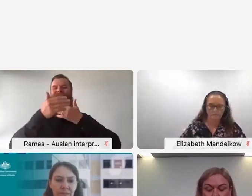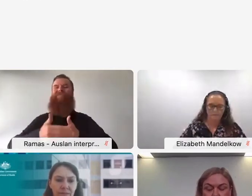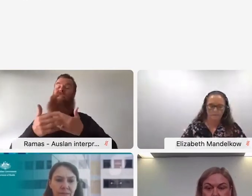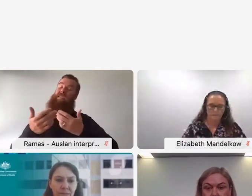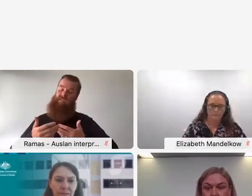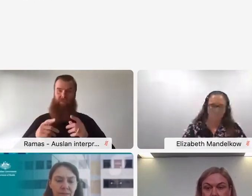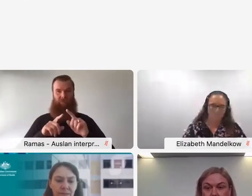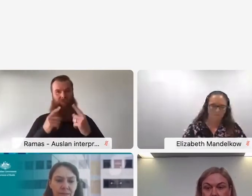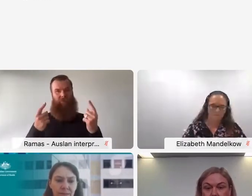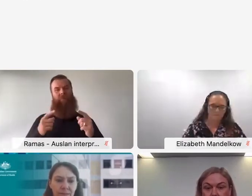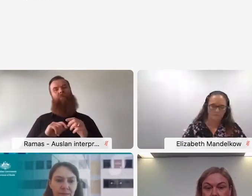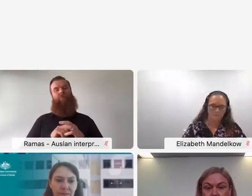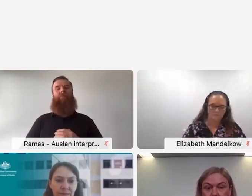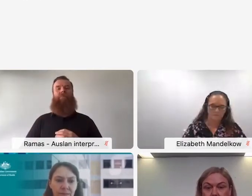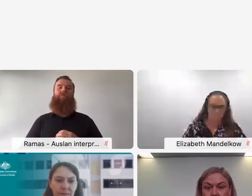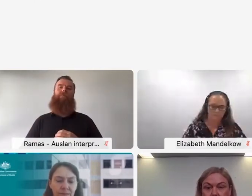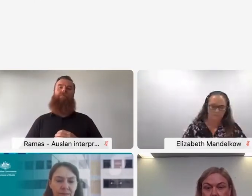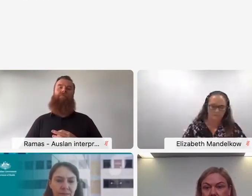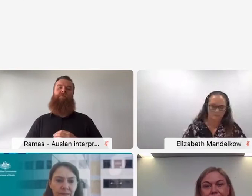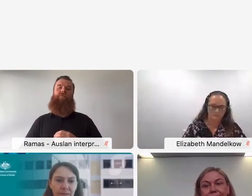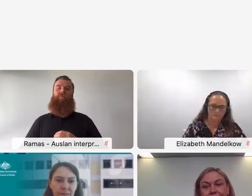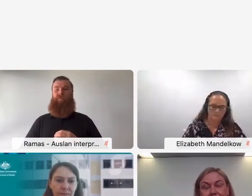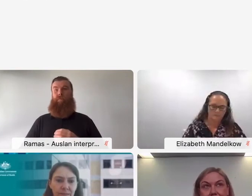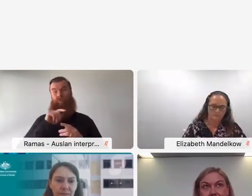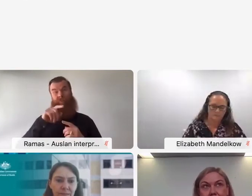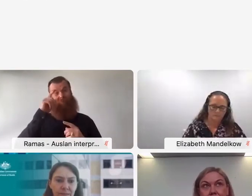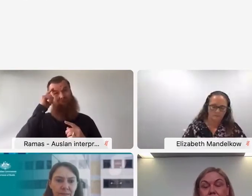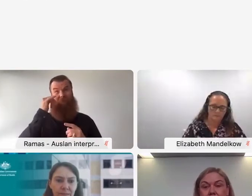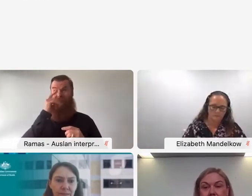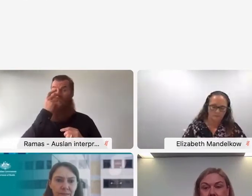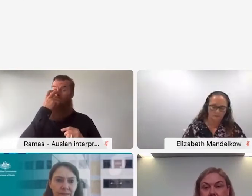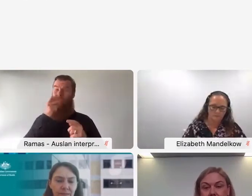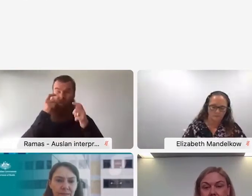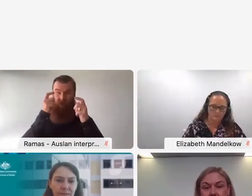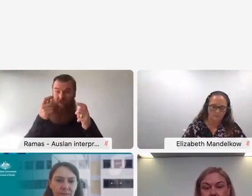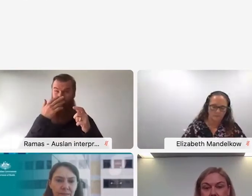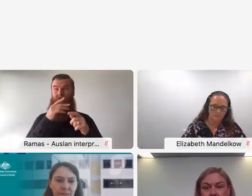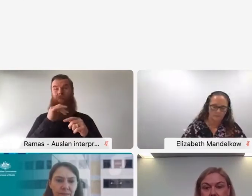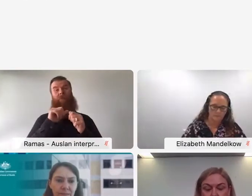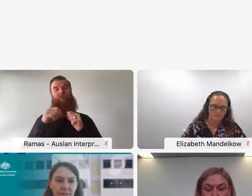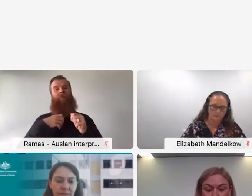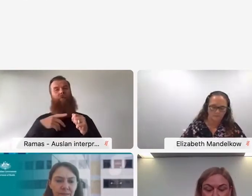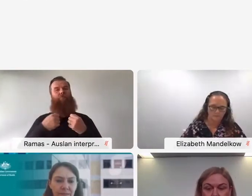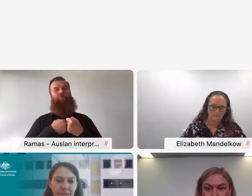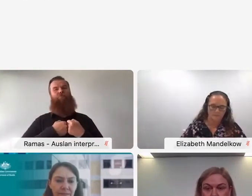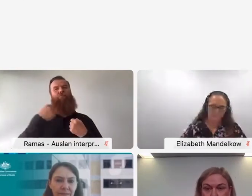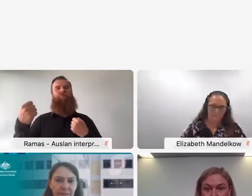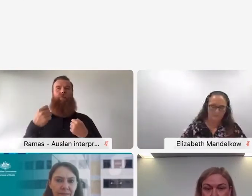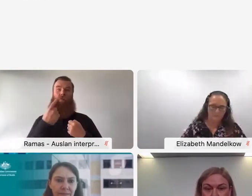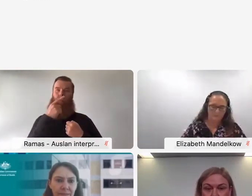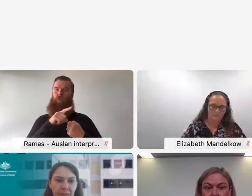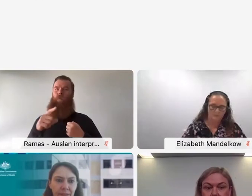would see seasonal work, those short-term ones, not perhaps the best model. I think the better model is that longer-term process. So actually, in